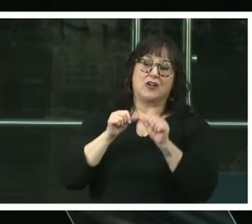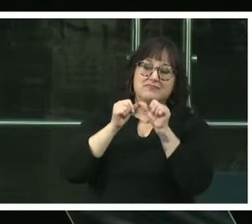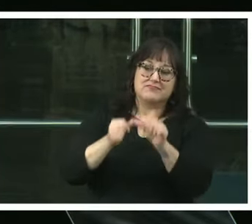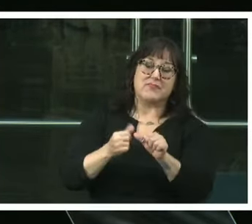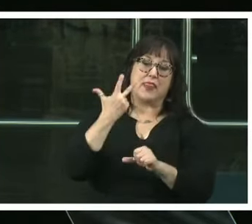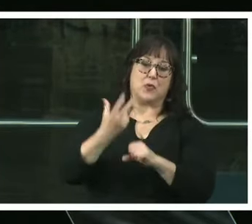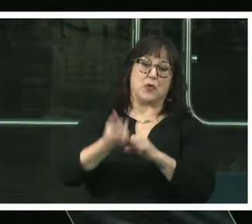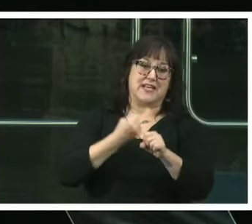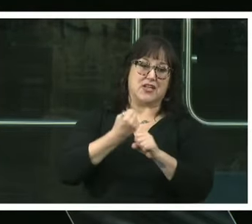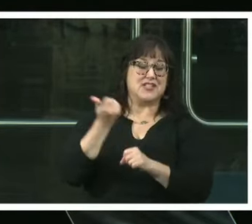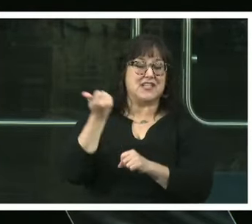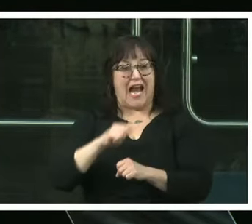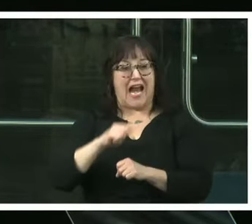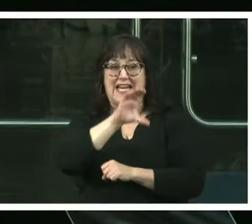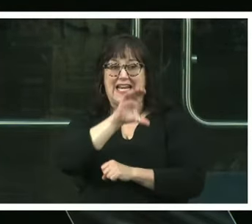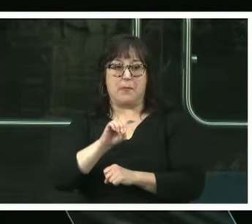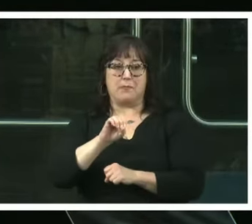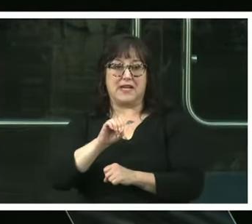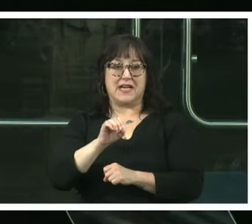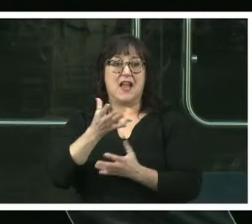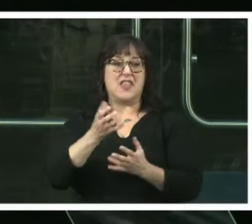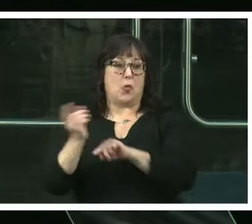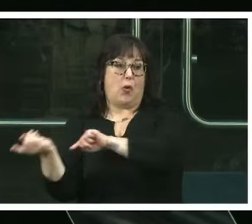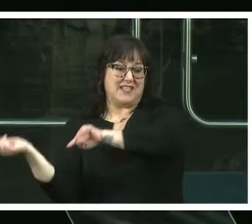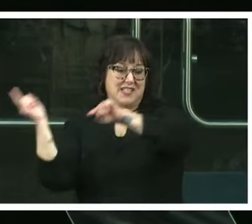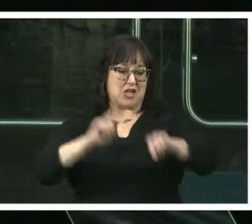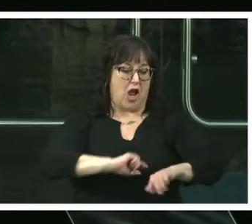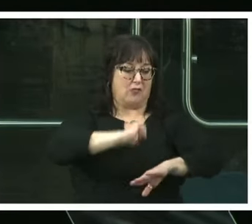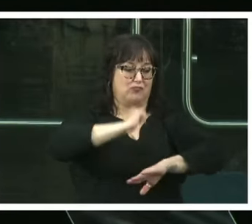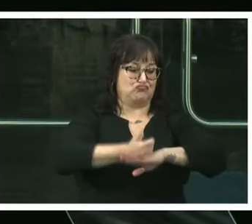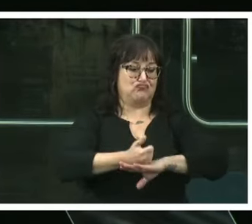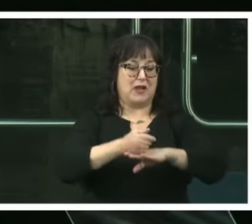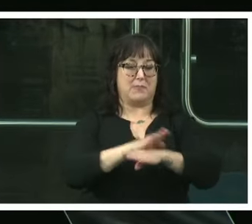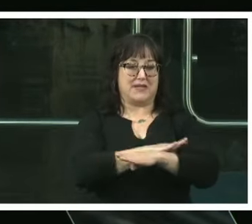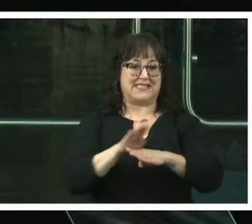any company that wants to start business in San Francisco.